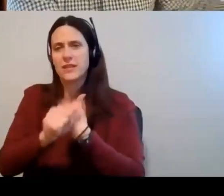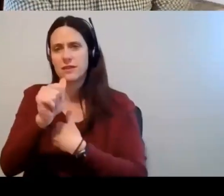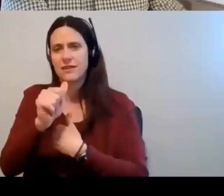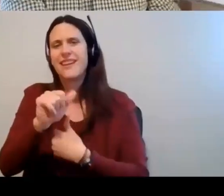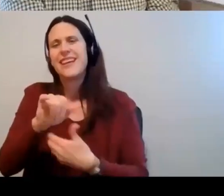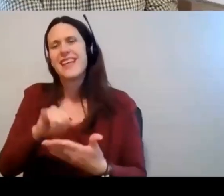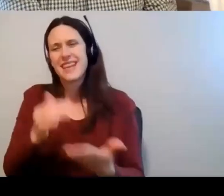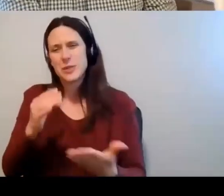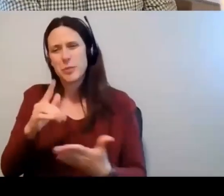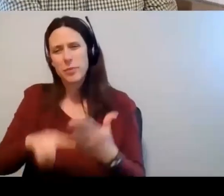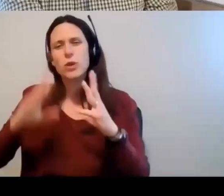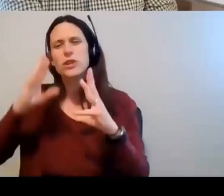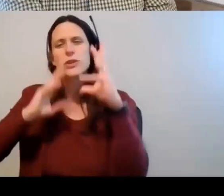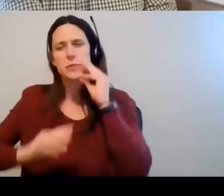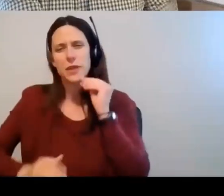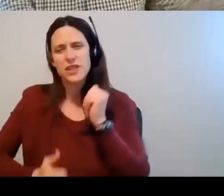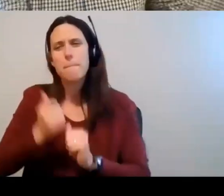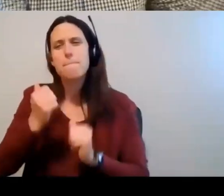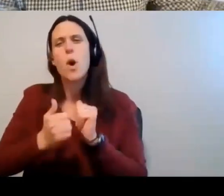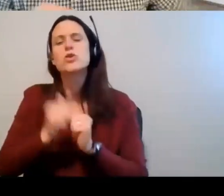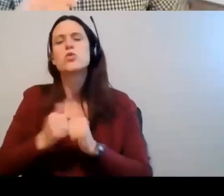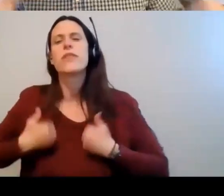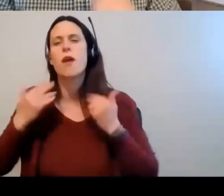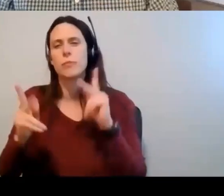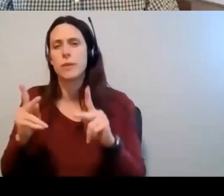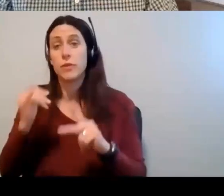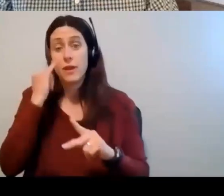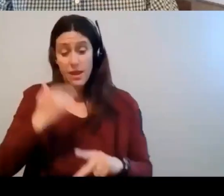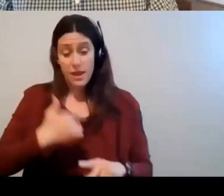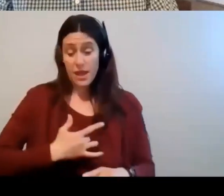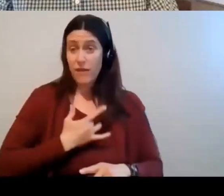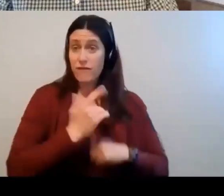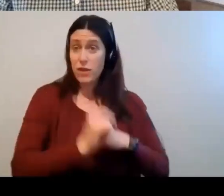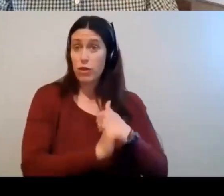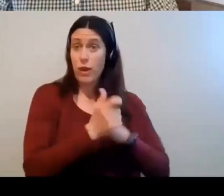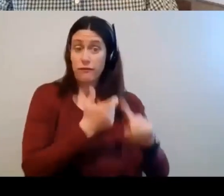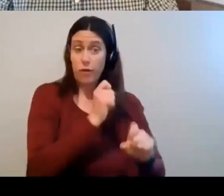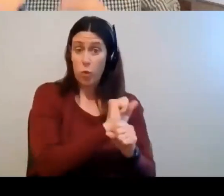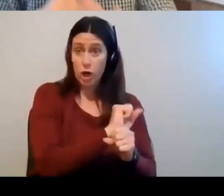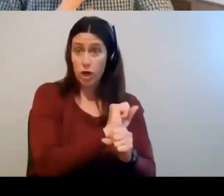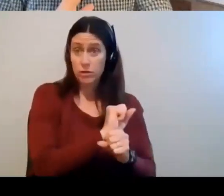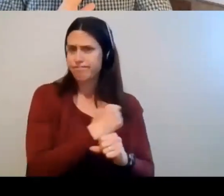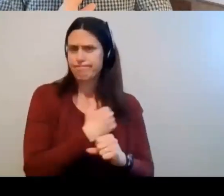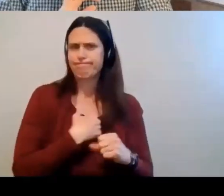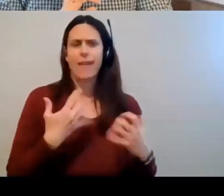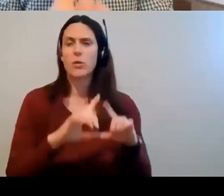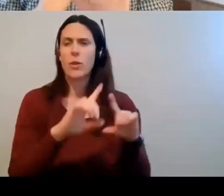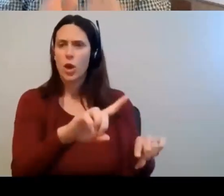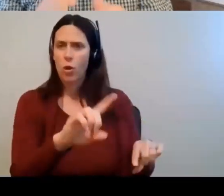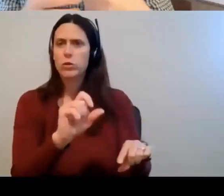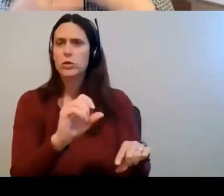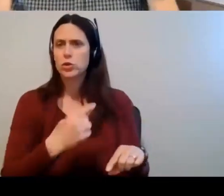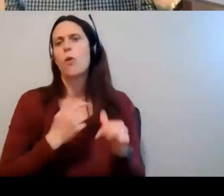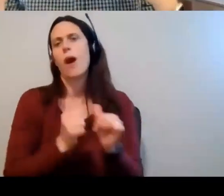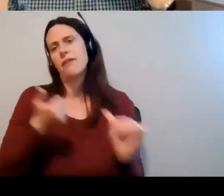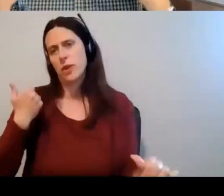with your young people. If I feel threatened by work, I don't want to go there, right? I'm avoiding.